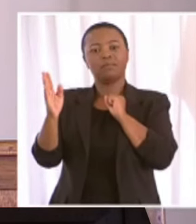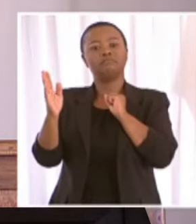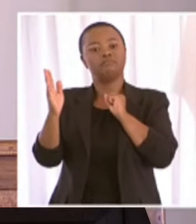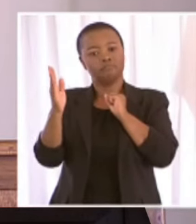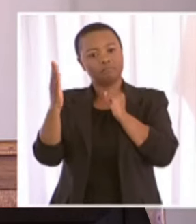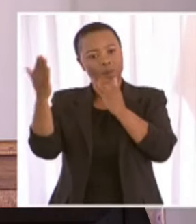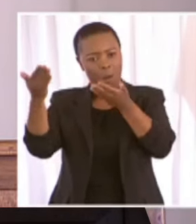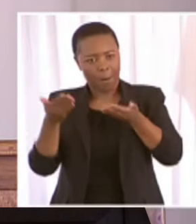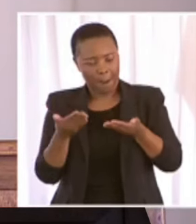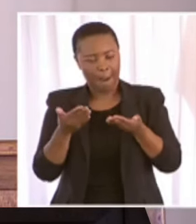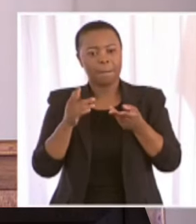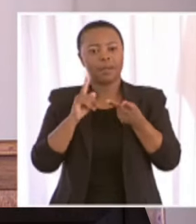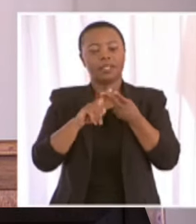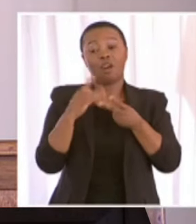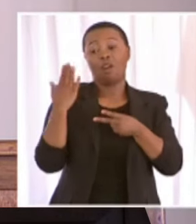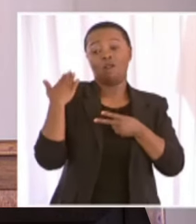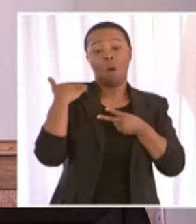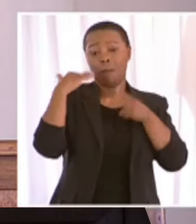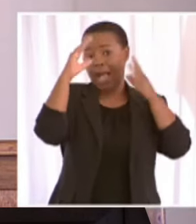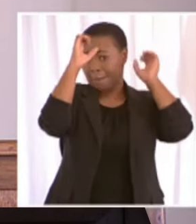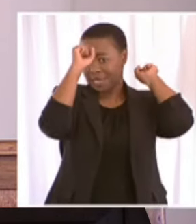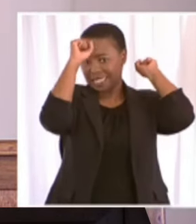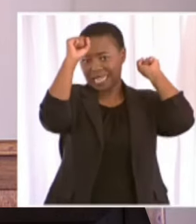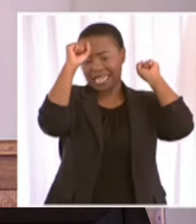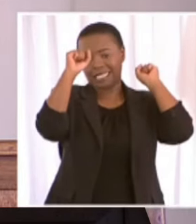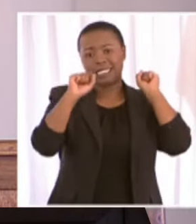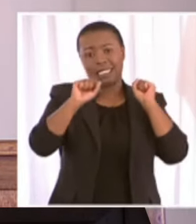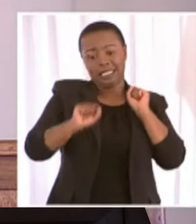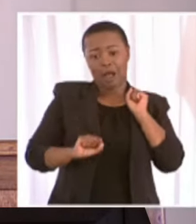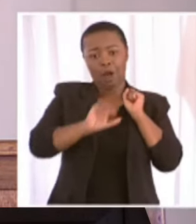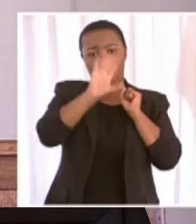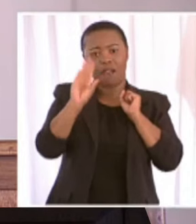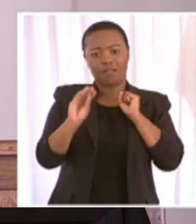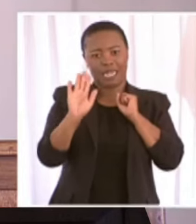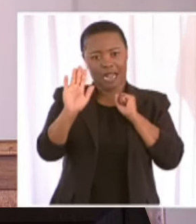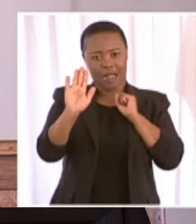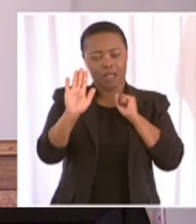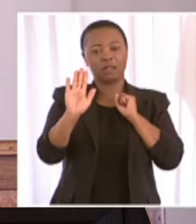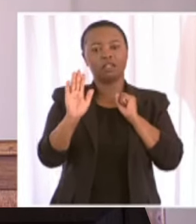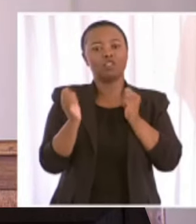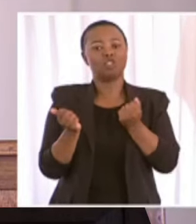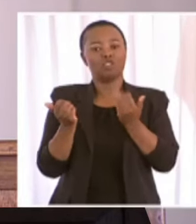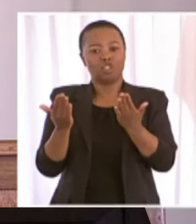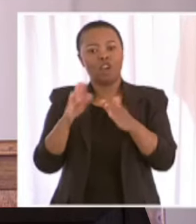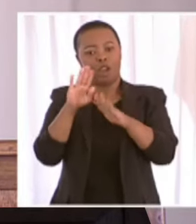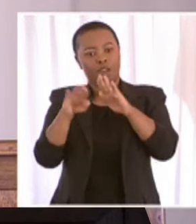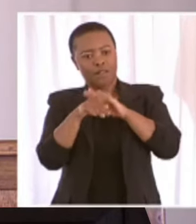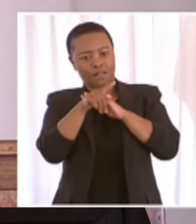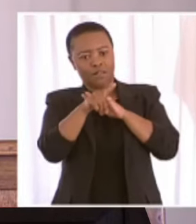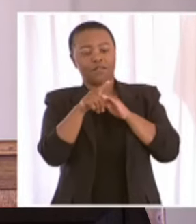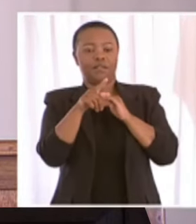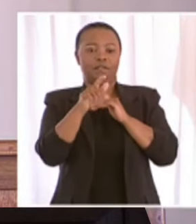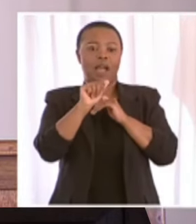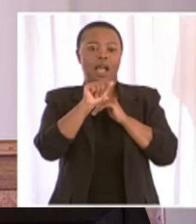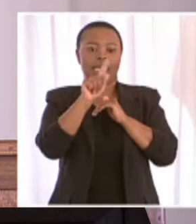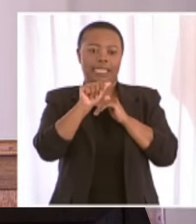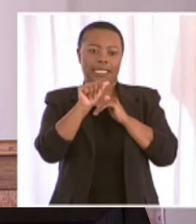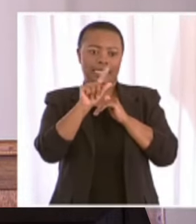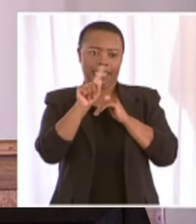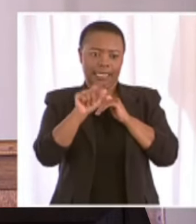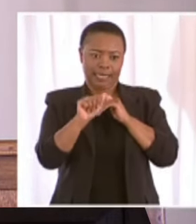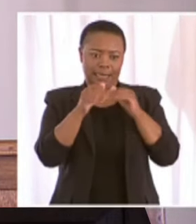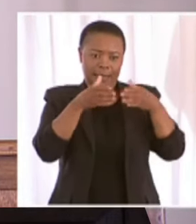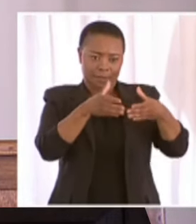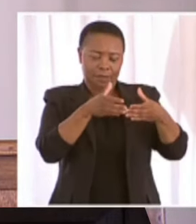former ambassadors of the Republic of South Africa. We served under Aziz Pahad, and all